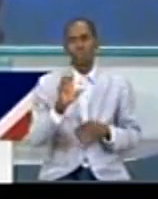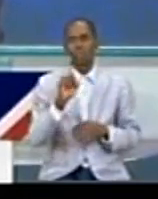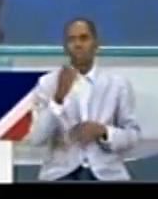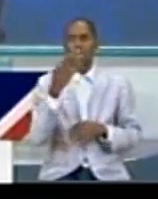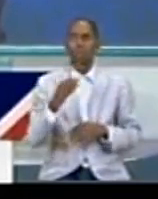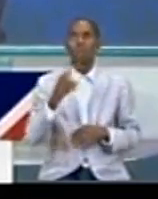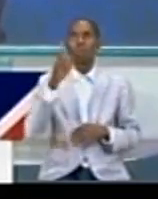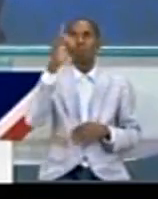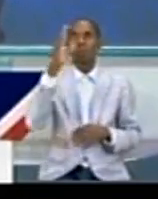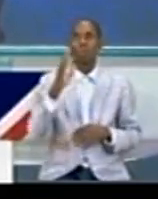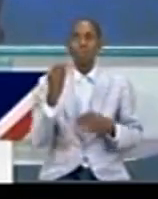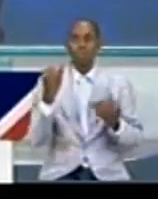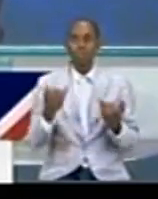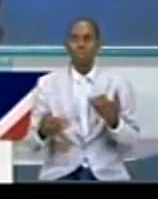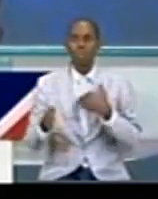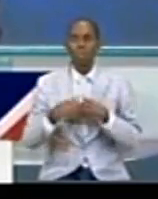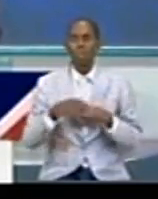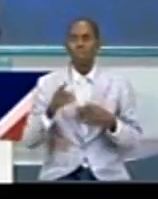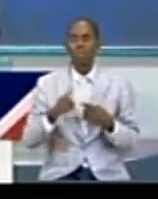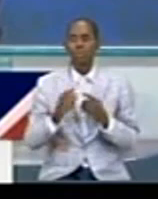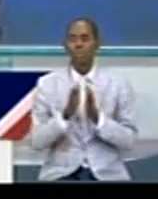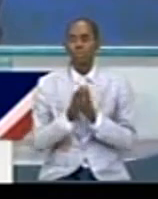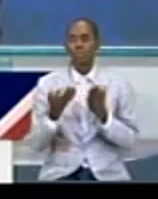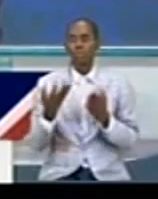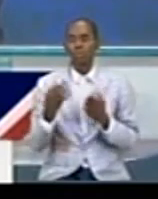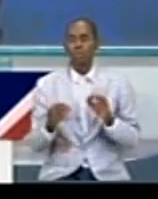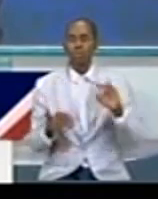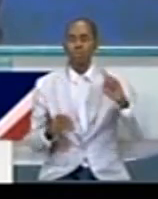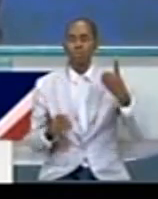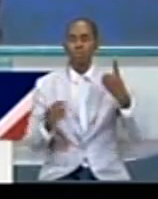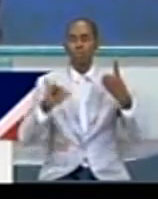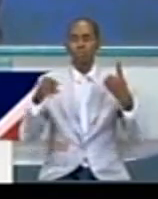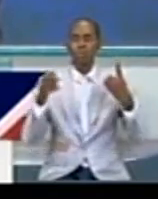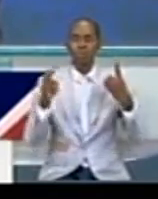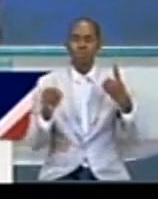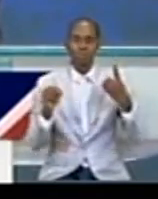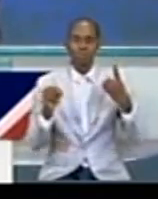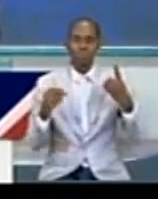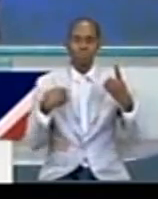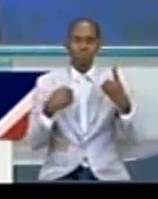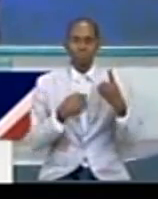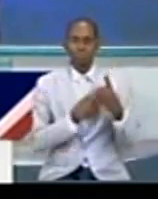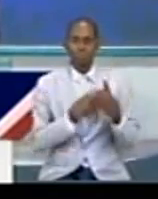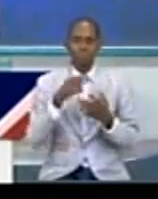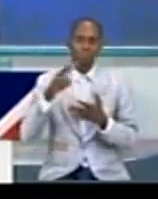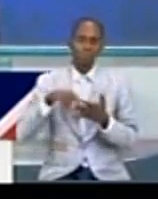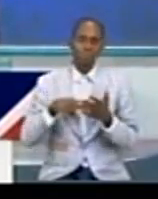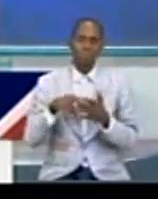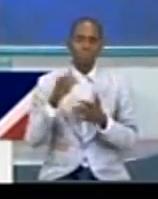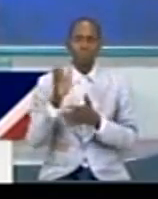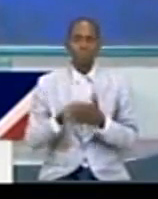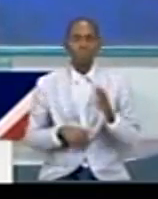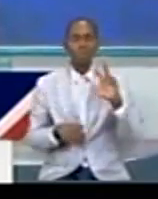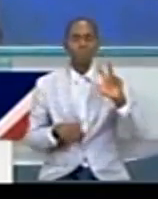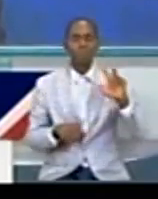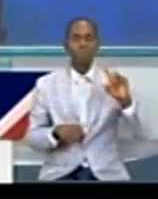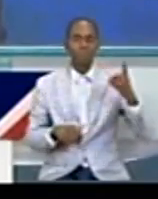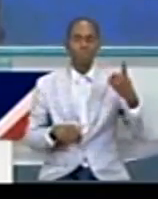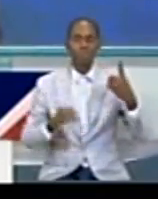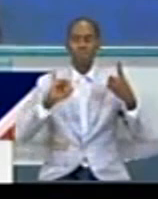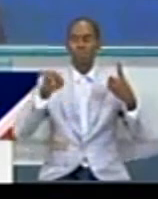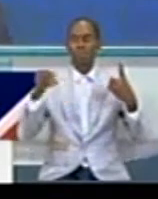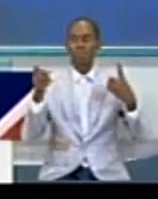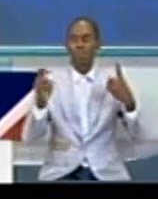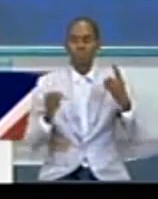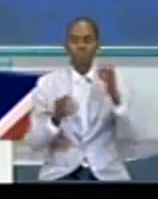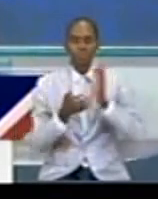John. We're reading from chapter 3, 1 John chapter 3. And we're